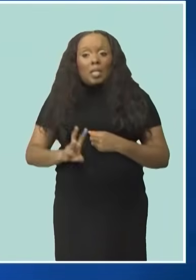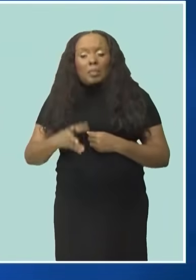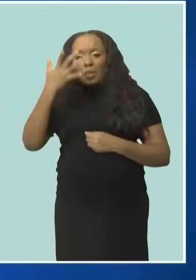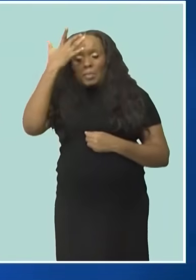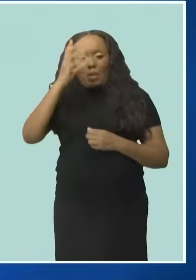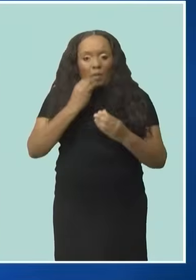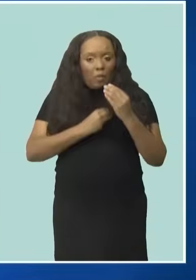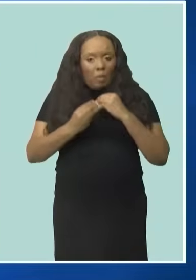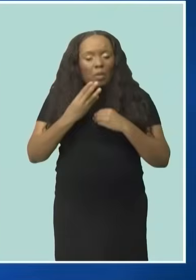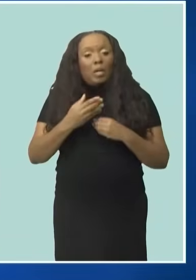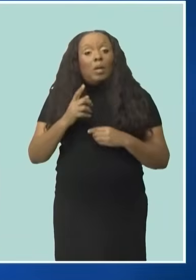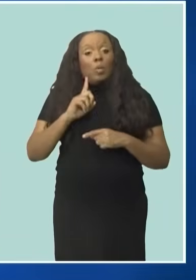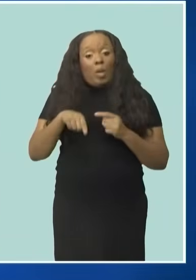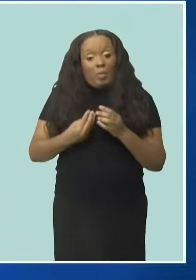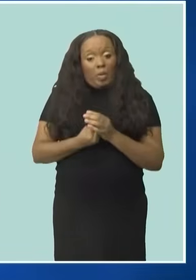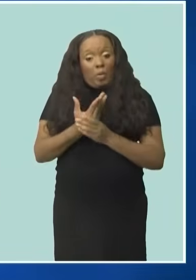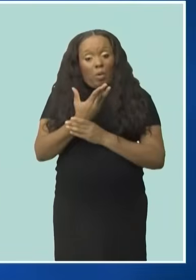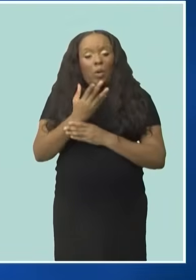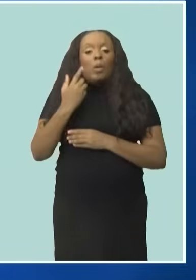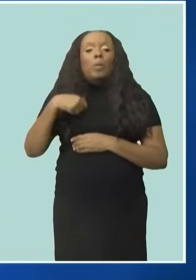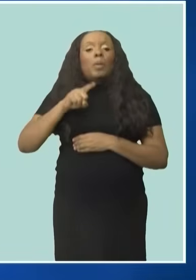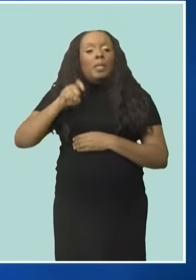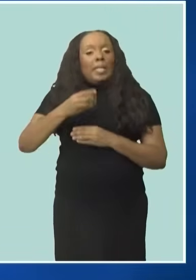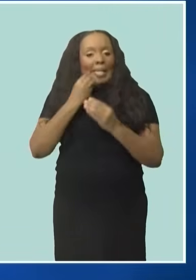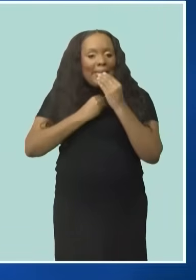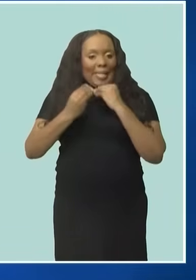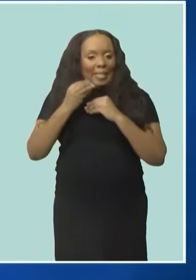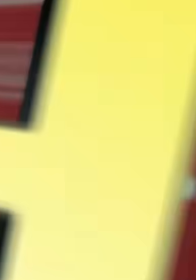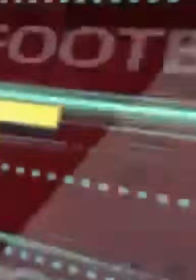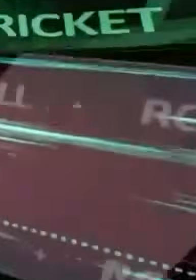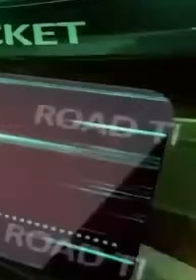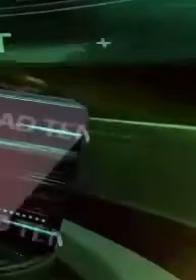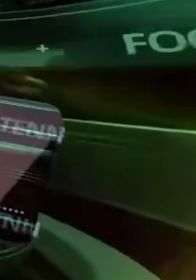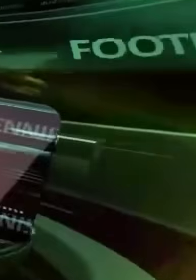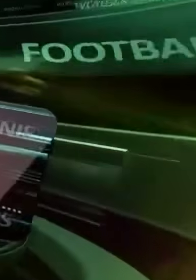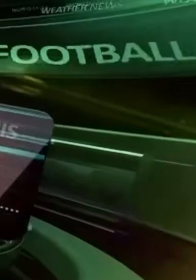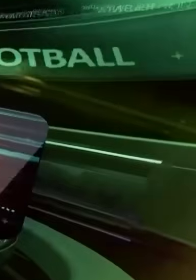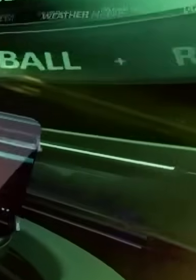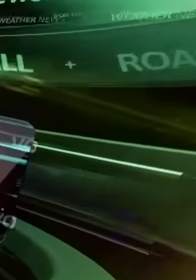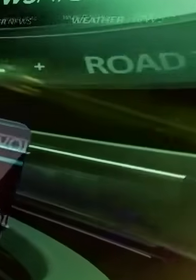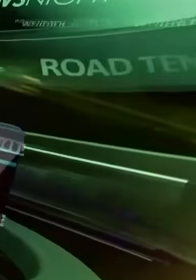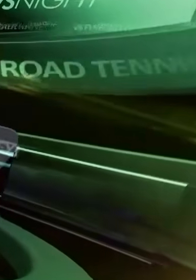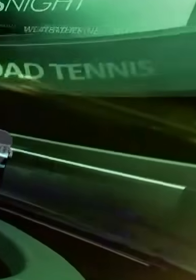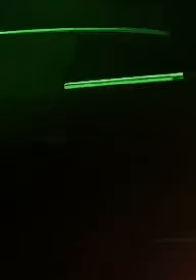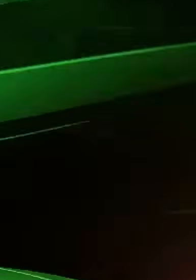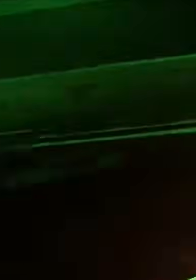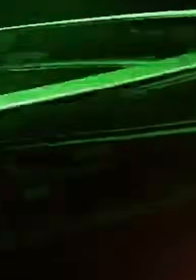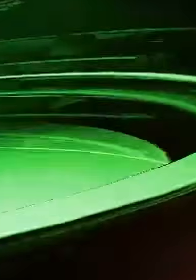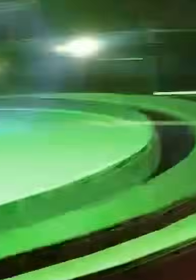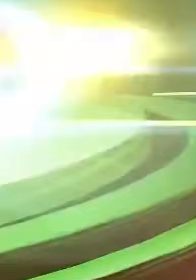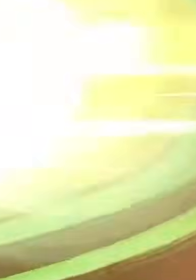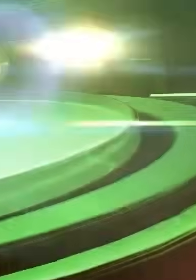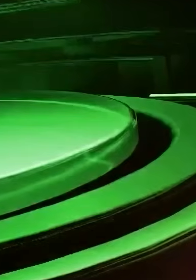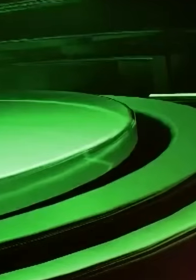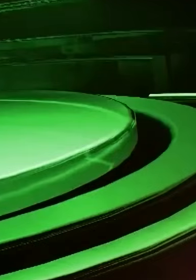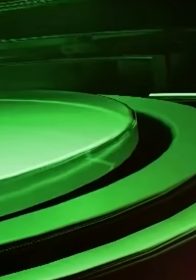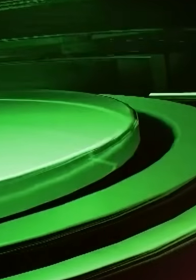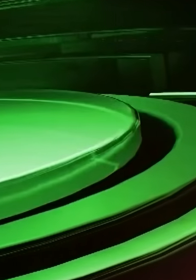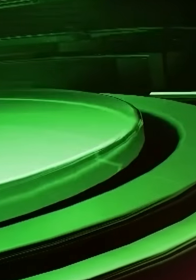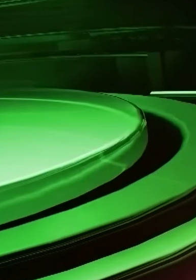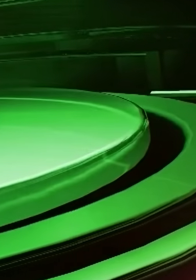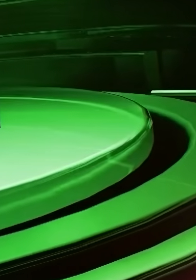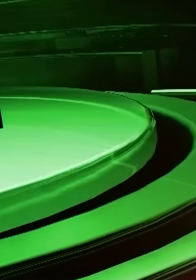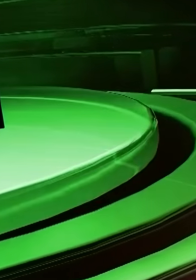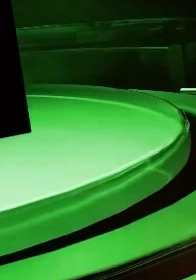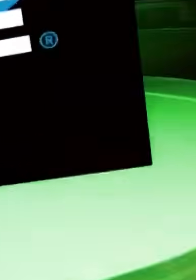grow what we eat. Trevor Thorpe for the Business Report. Sports Night is brought to you by Power Inn.